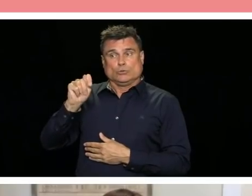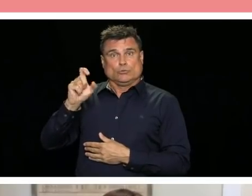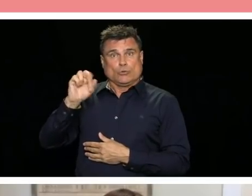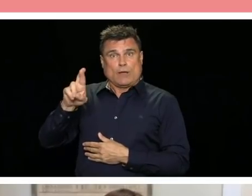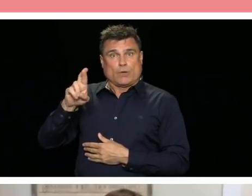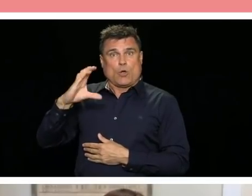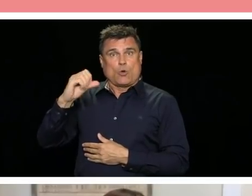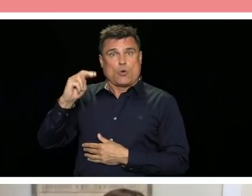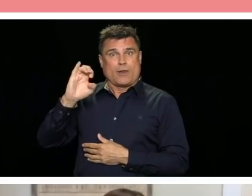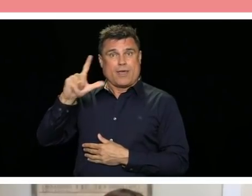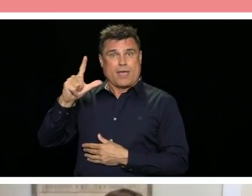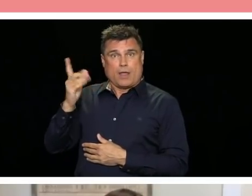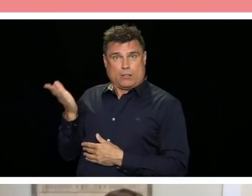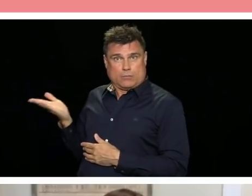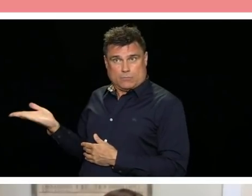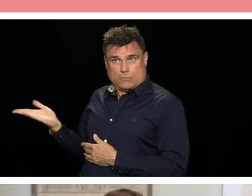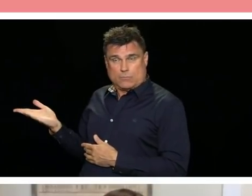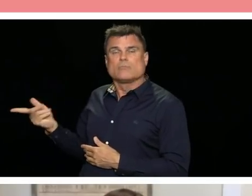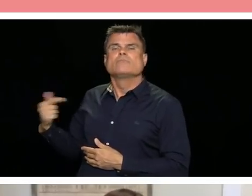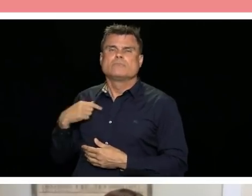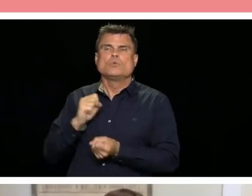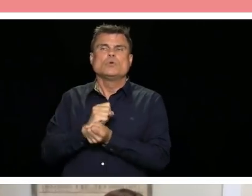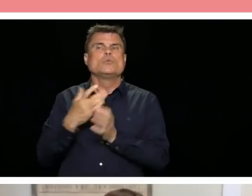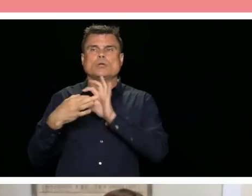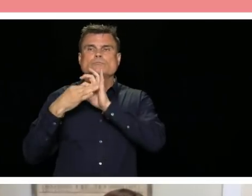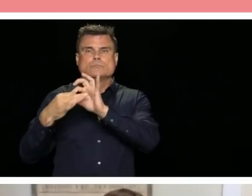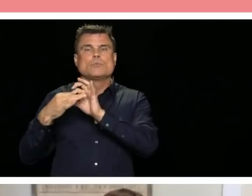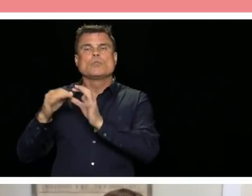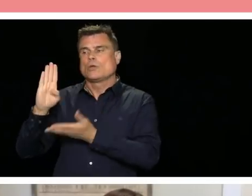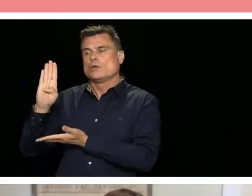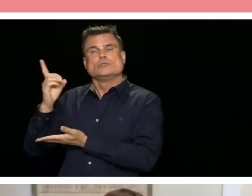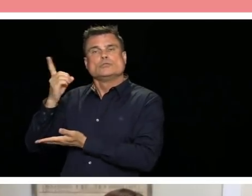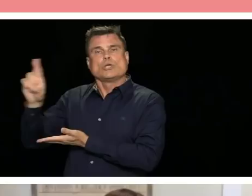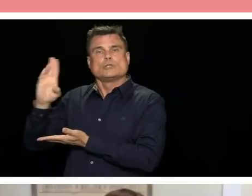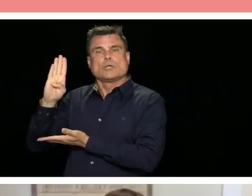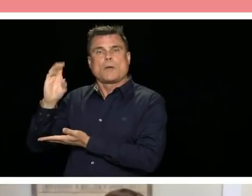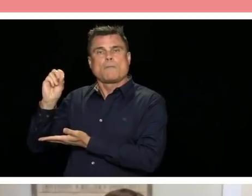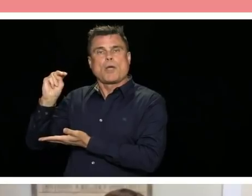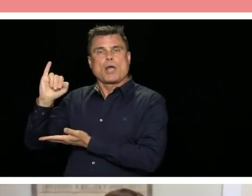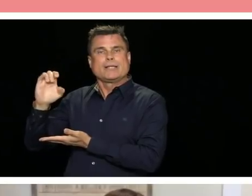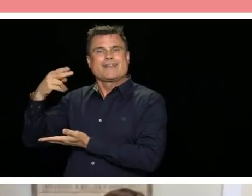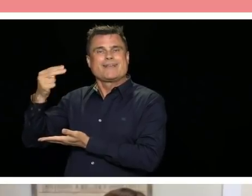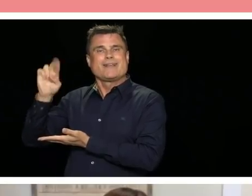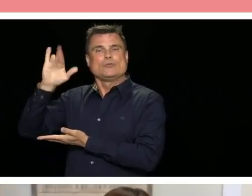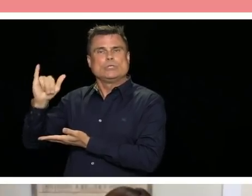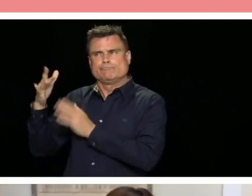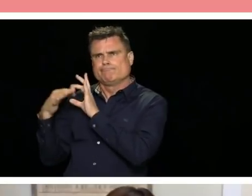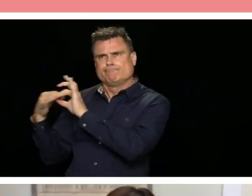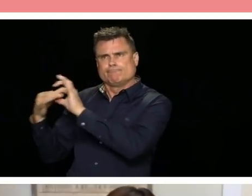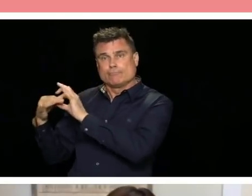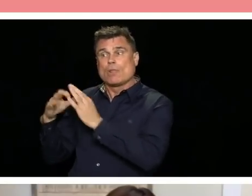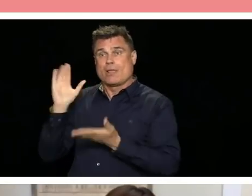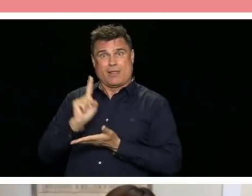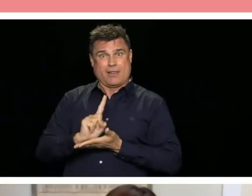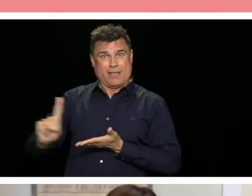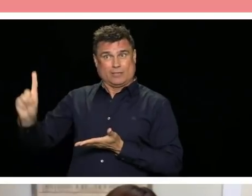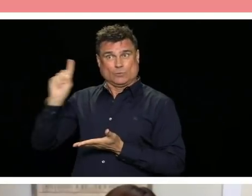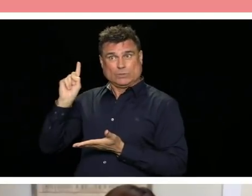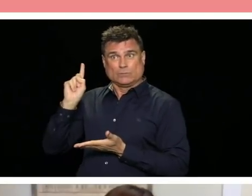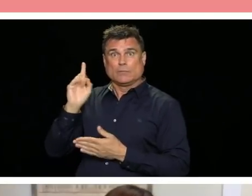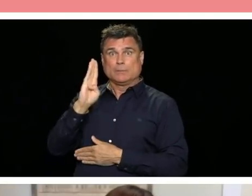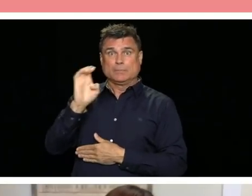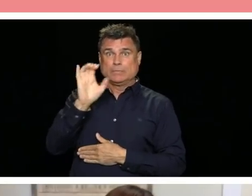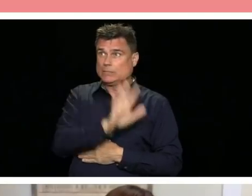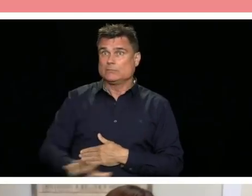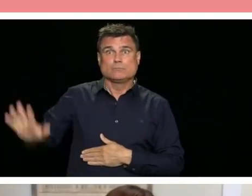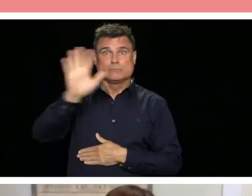Henry. Last week, as Minister Chen said, we moved into phase two of BC's restart plan. And